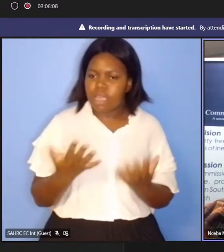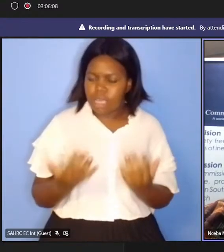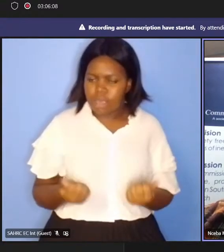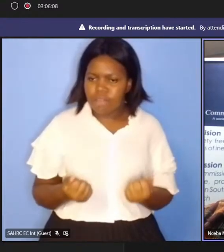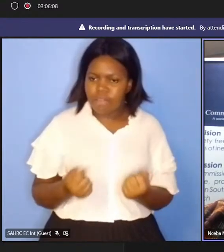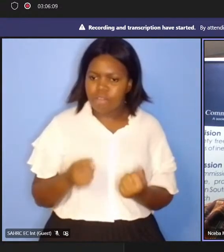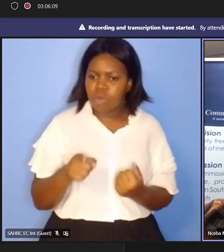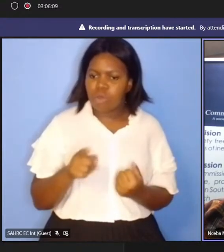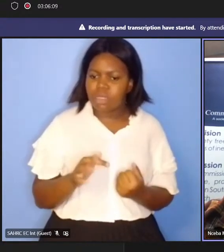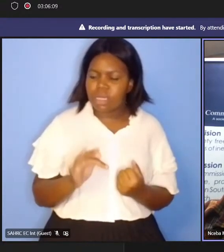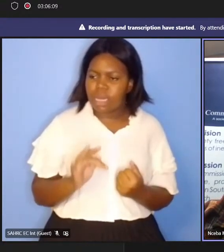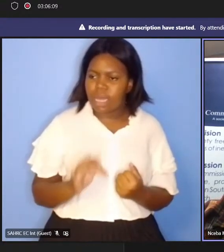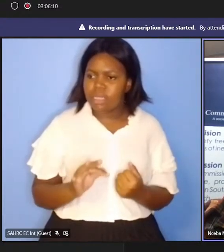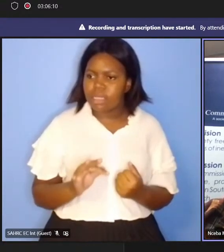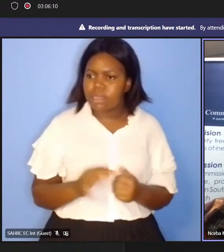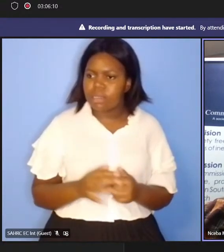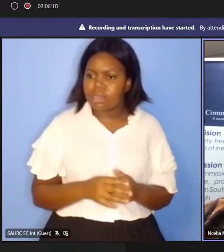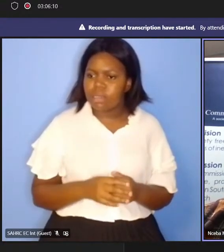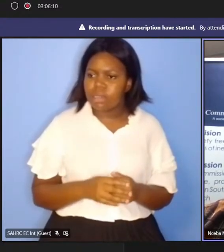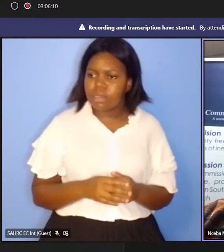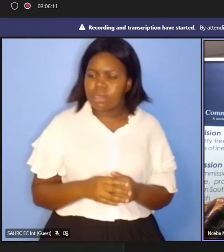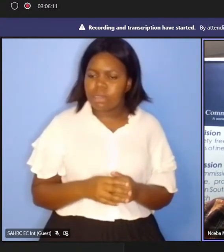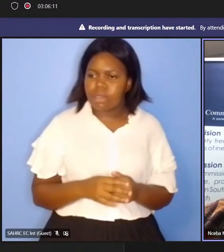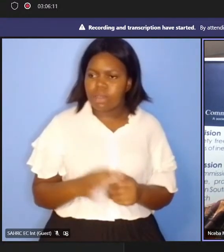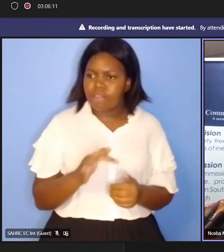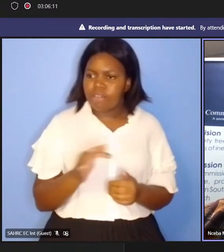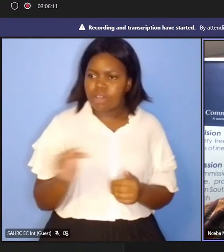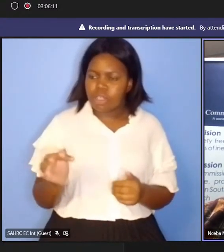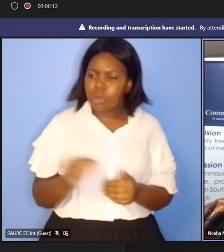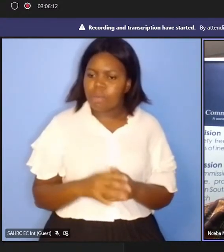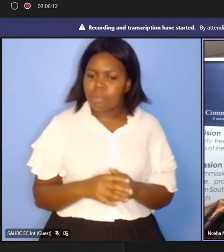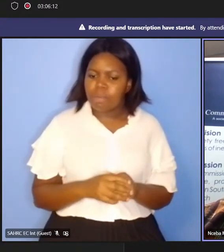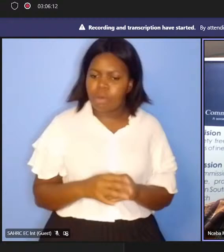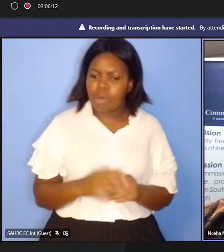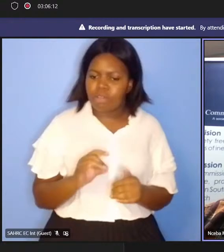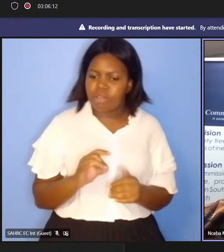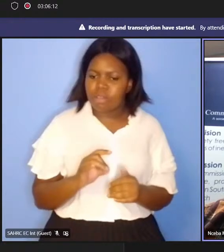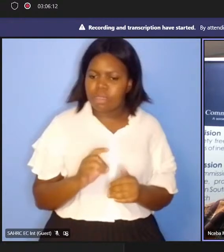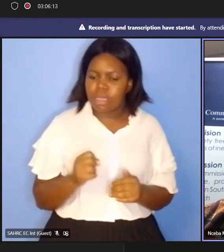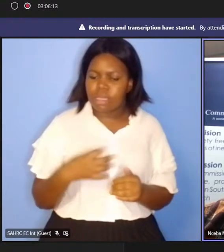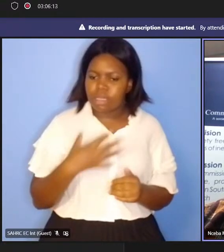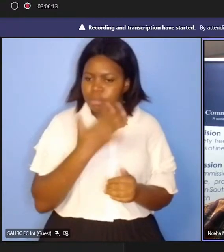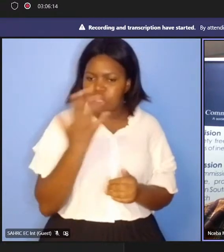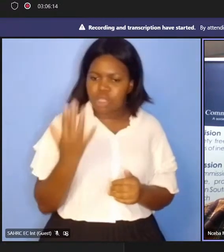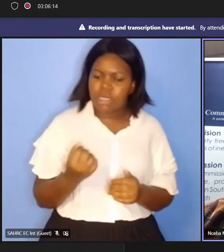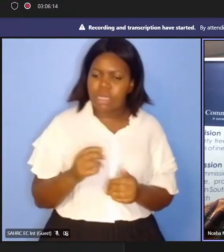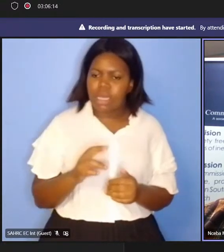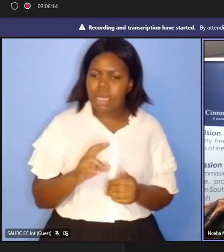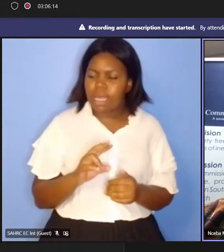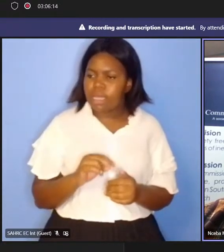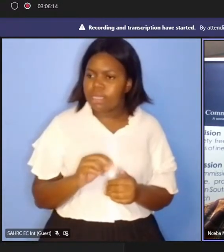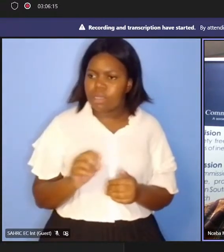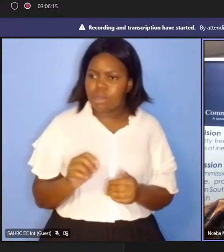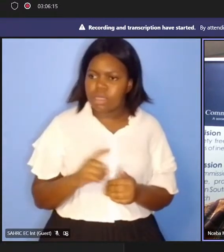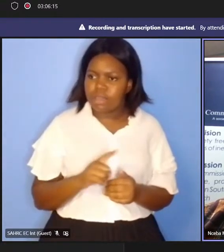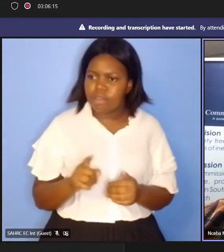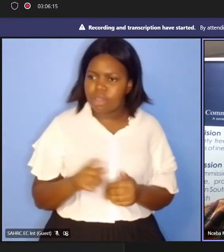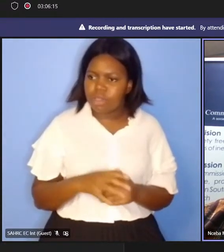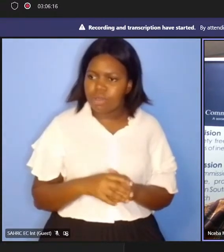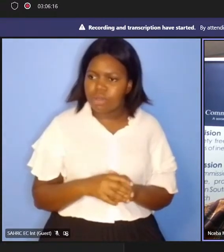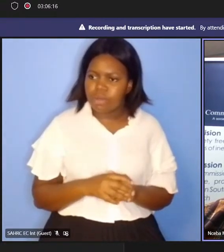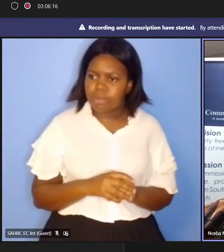constitution in terms of freedom of association, freedom of expression are not infringed. So if the